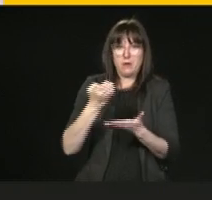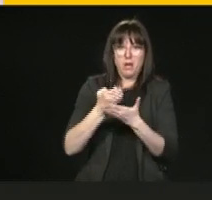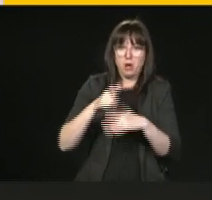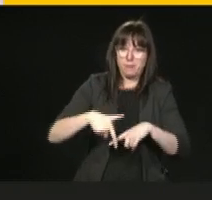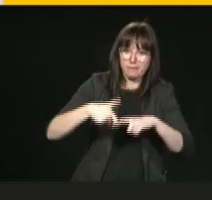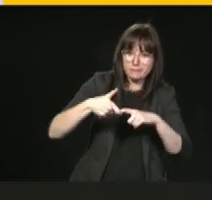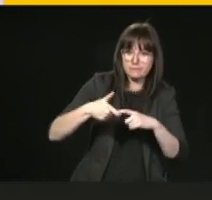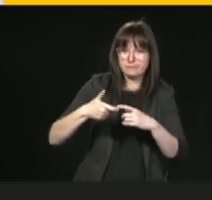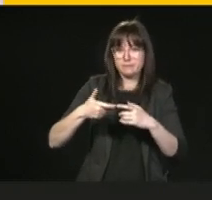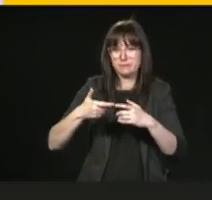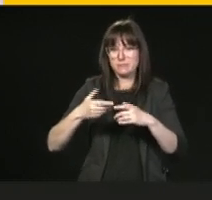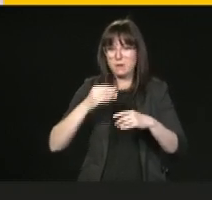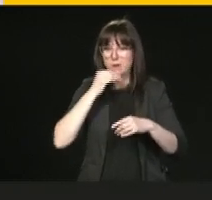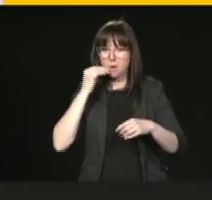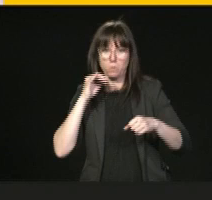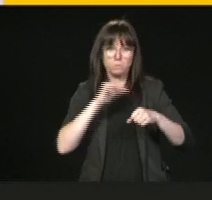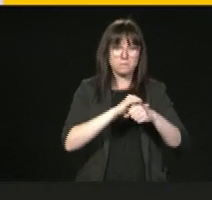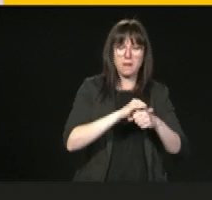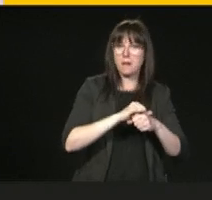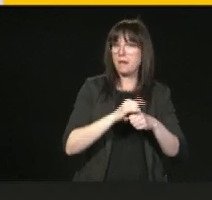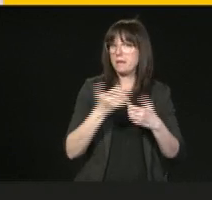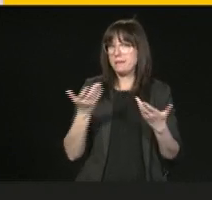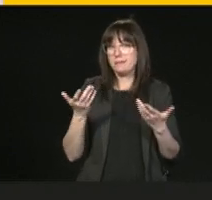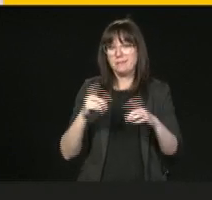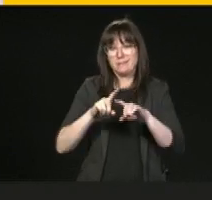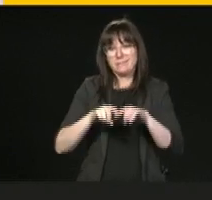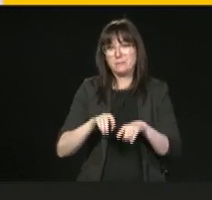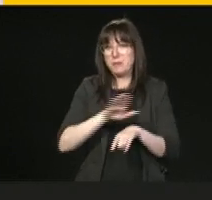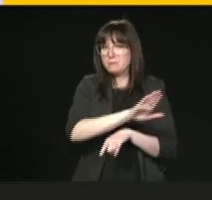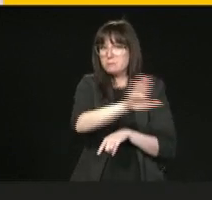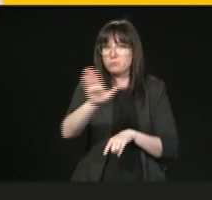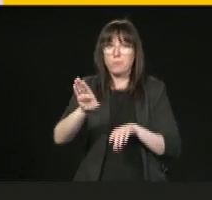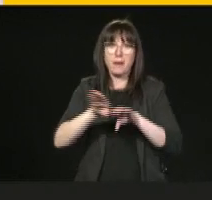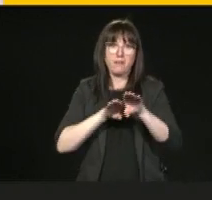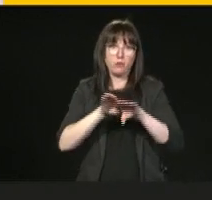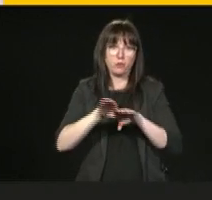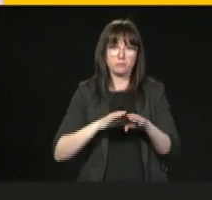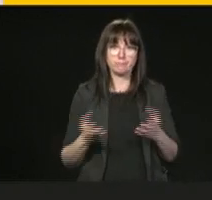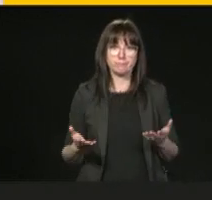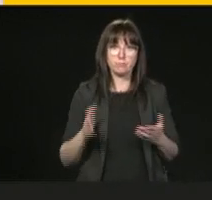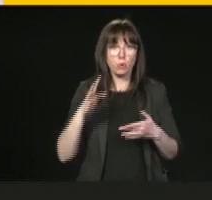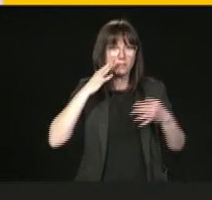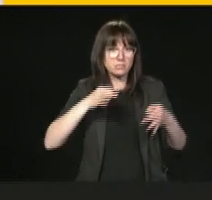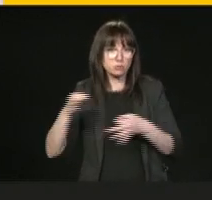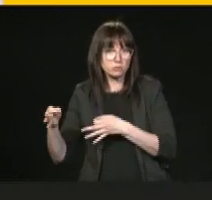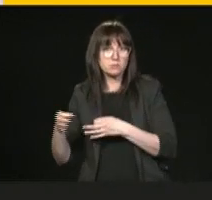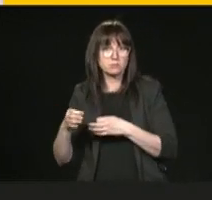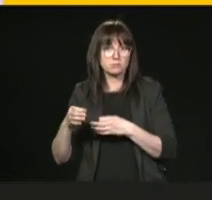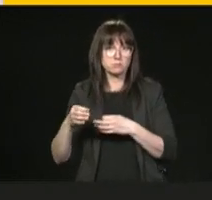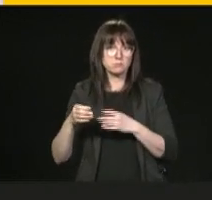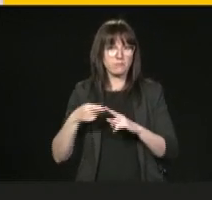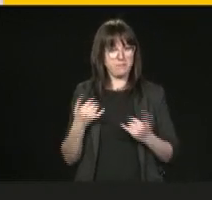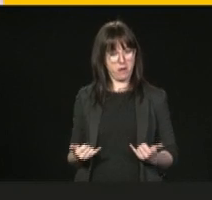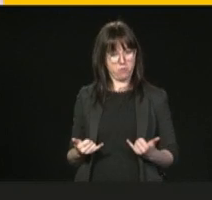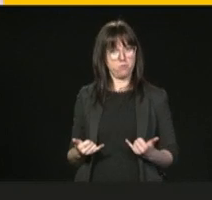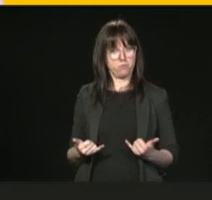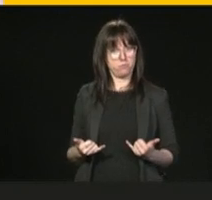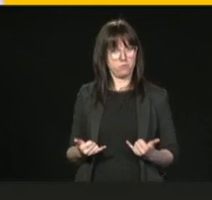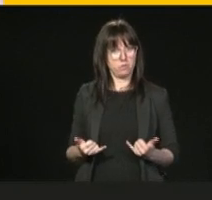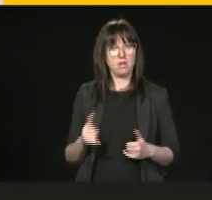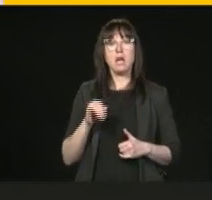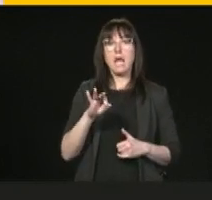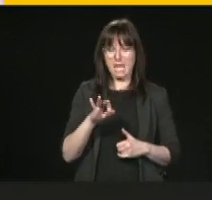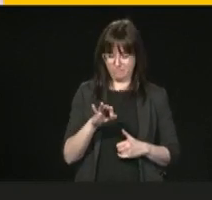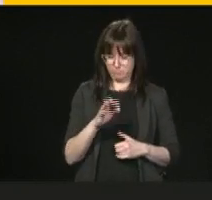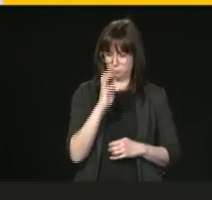activity is very much going to be linked to behaviors and choices that Canadians make right now. If people are